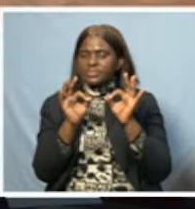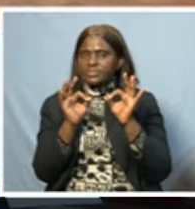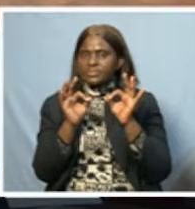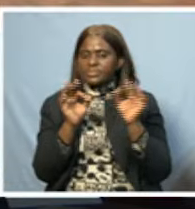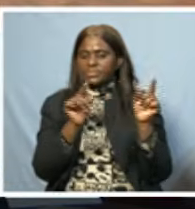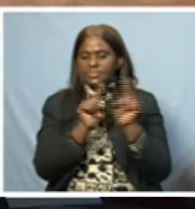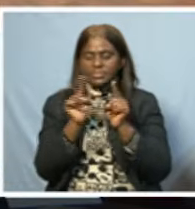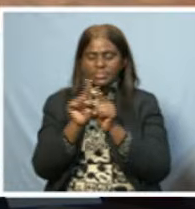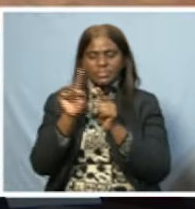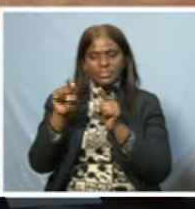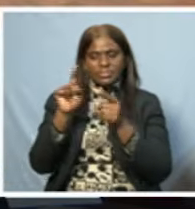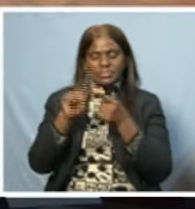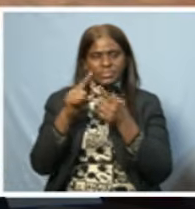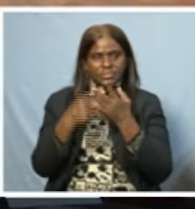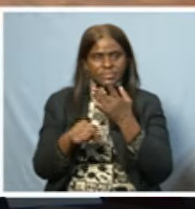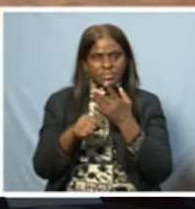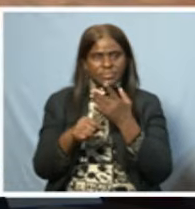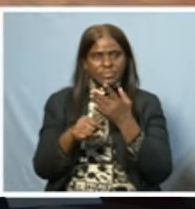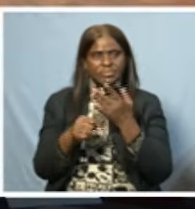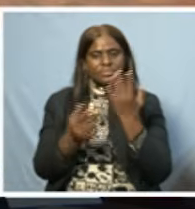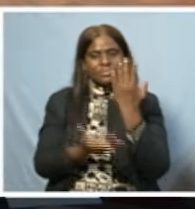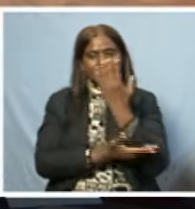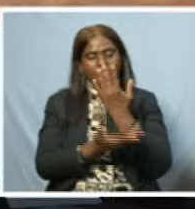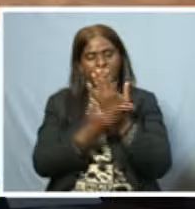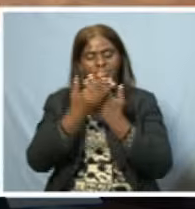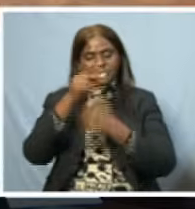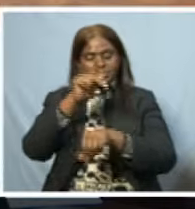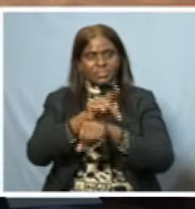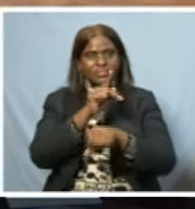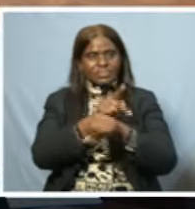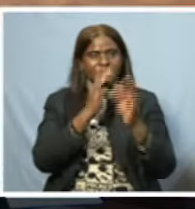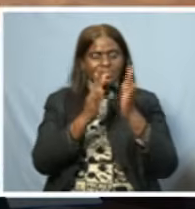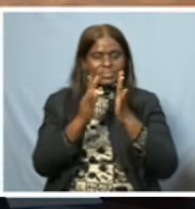We also need to enhance project planning,